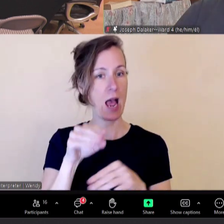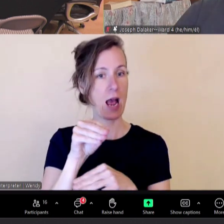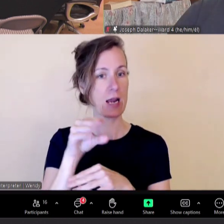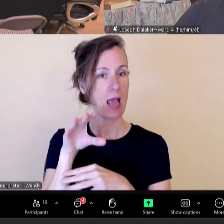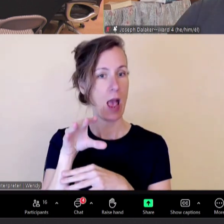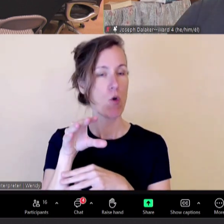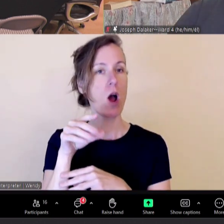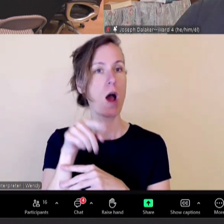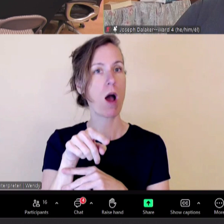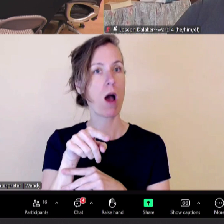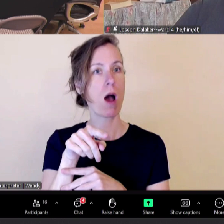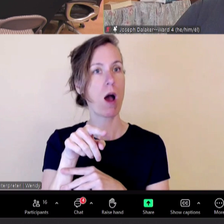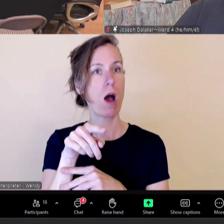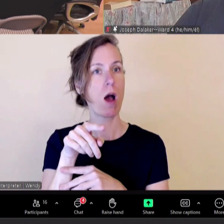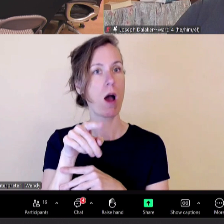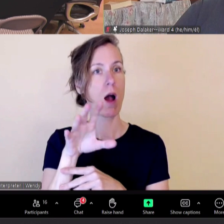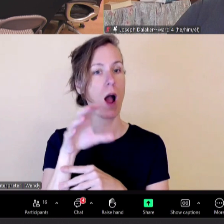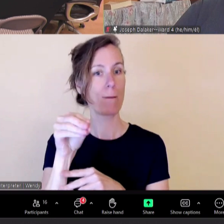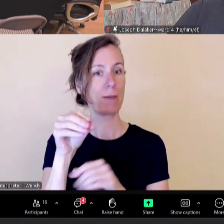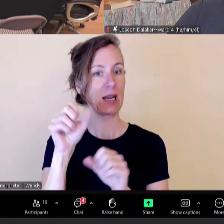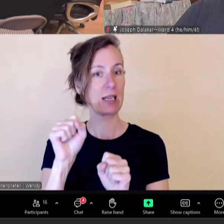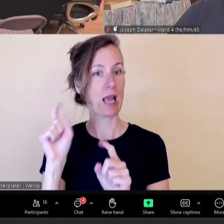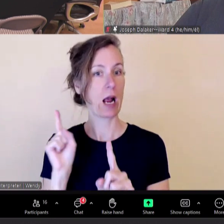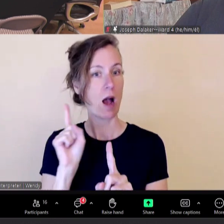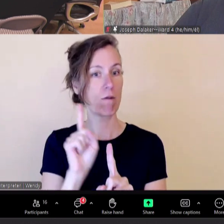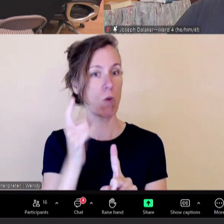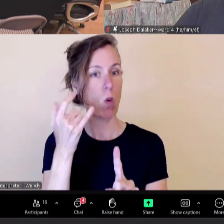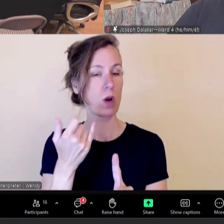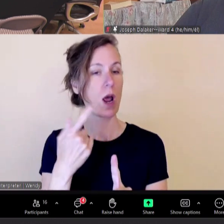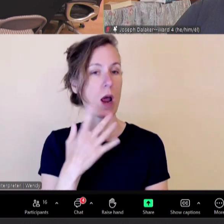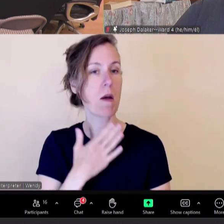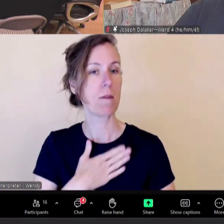can come forward, that would be appreciated.